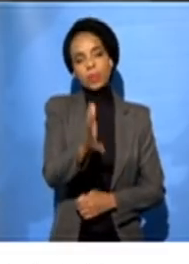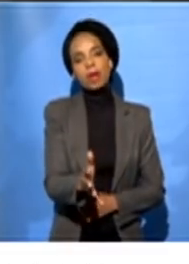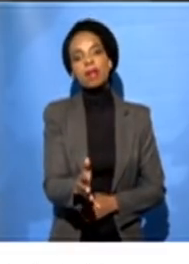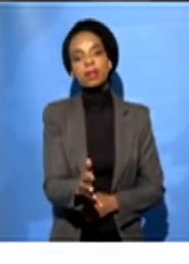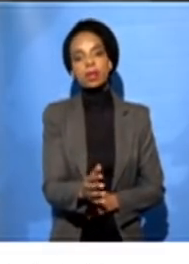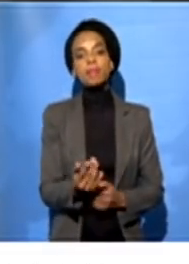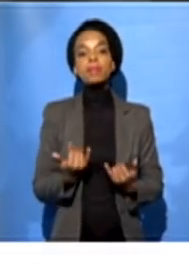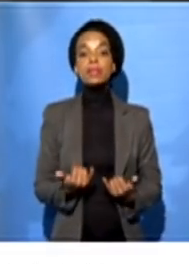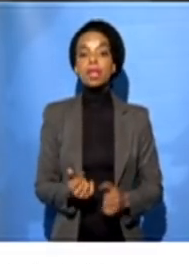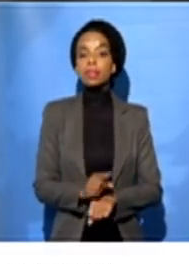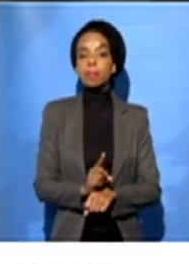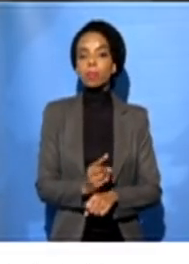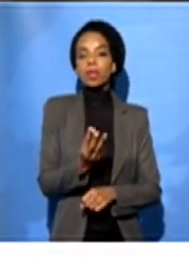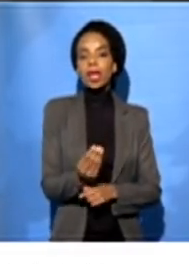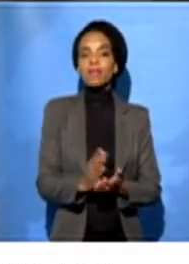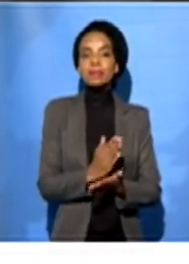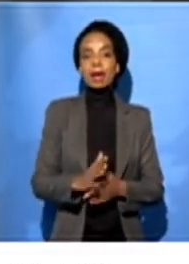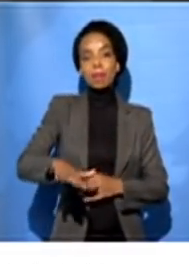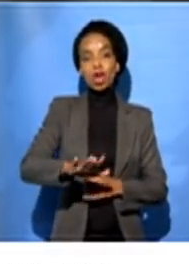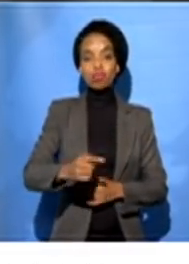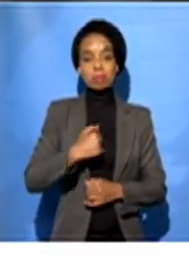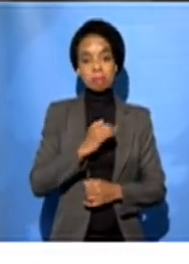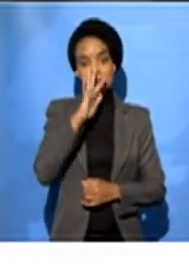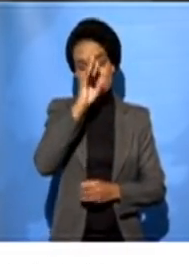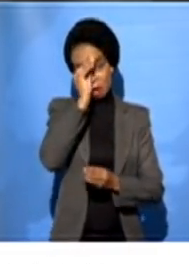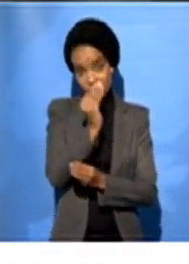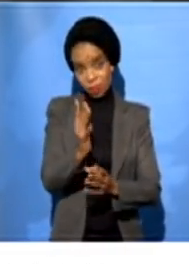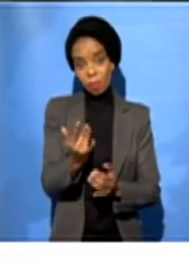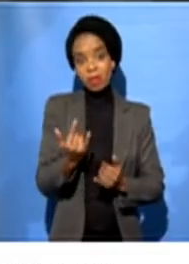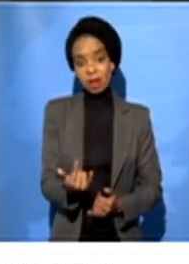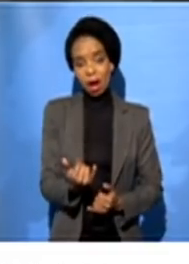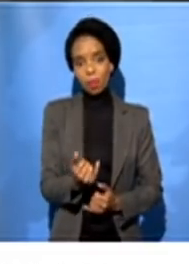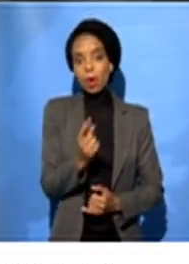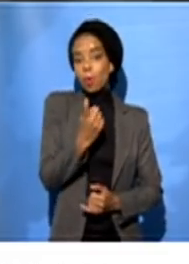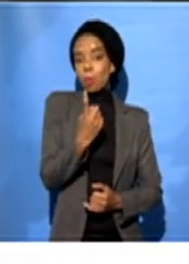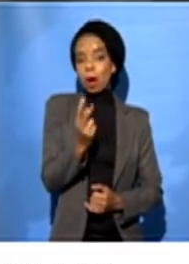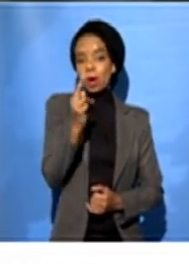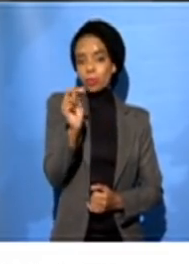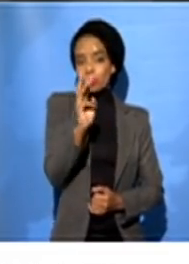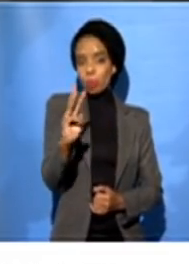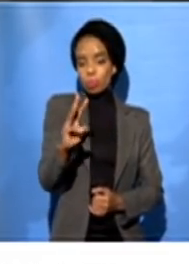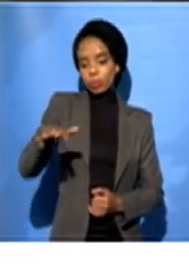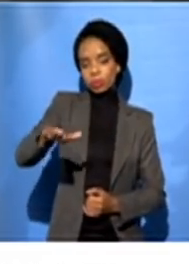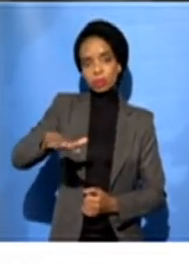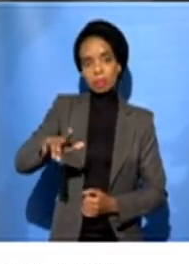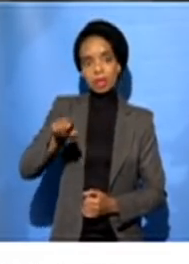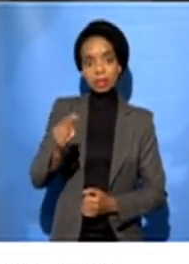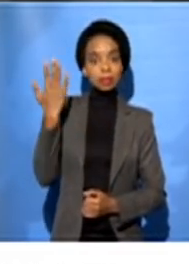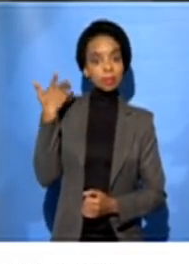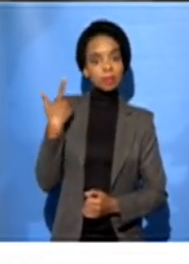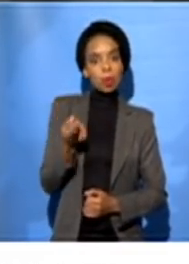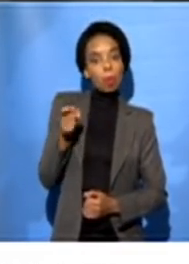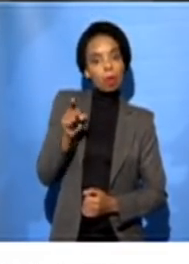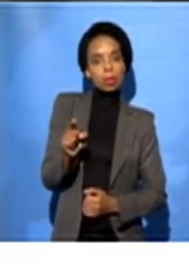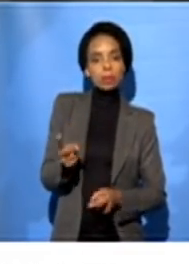of resistance from areas that I will mention just now, but there's an irony in the northwest where the places which used to be called